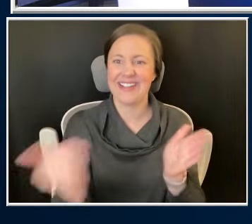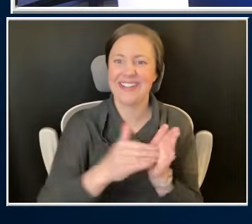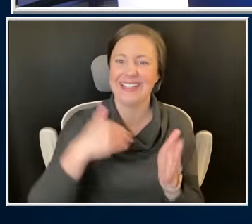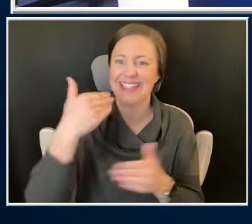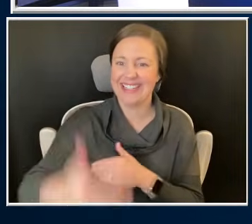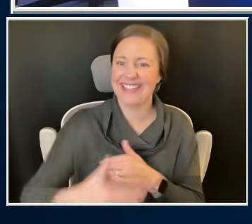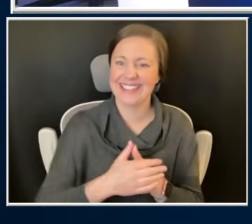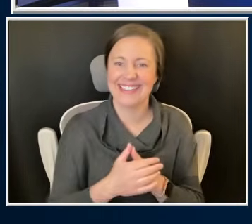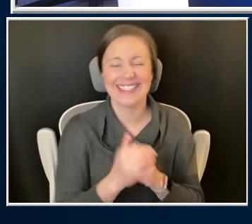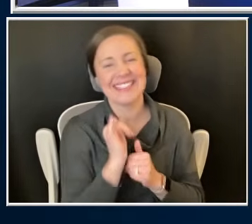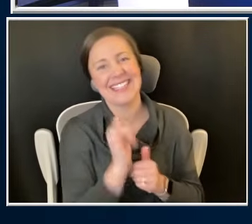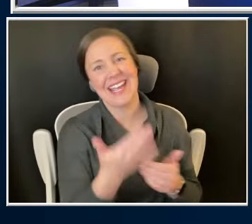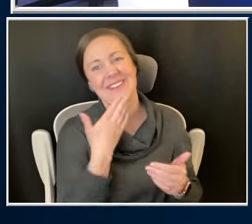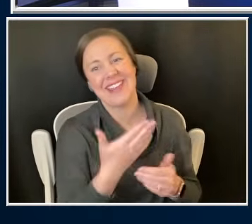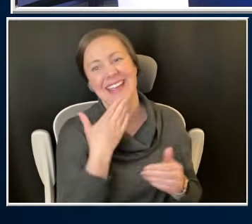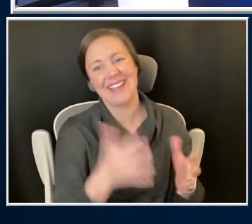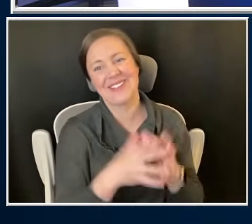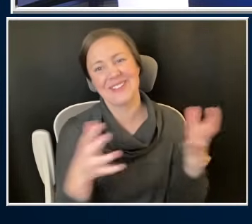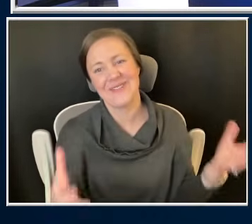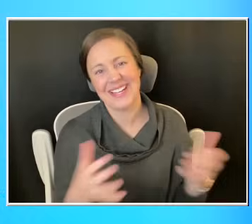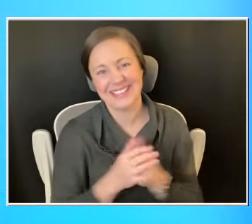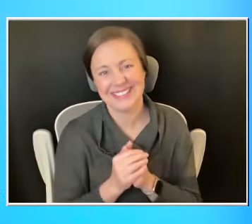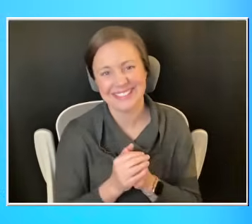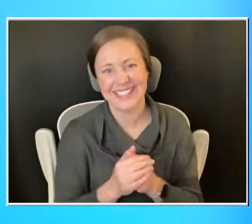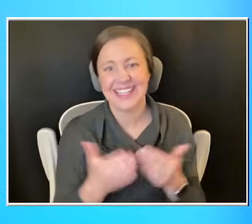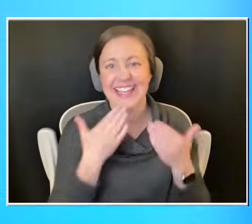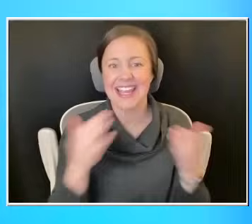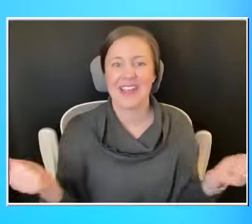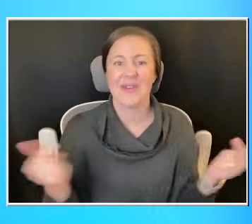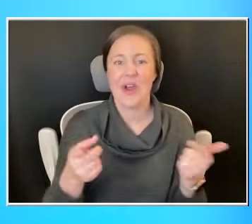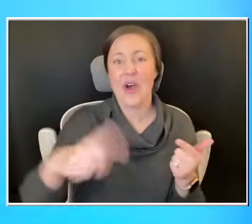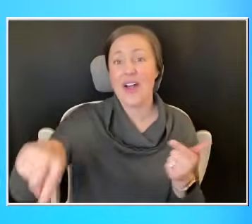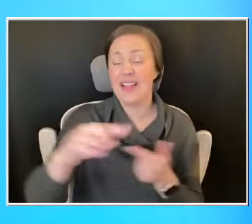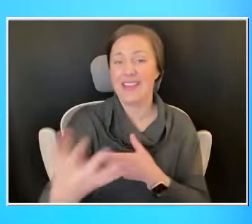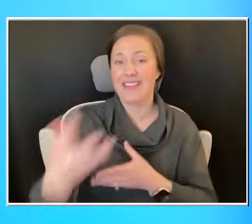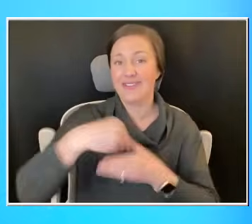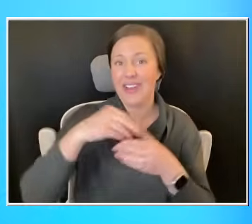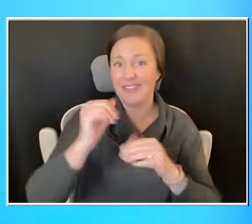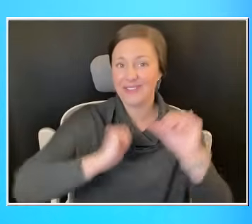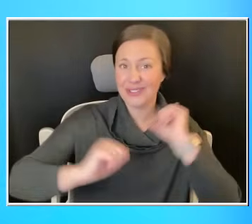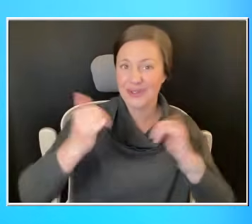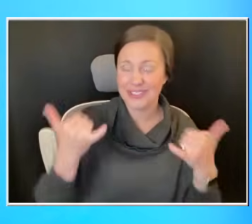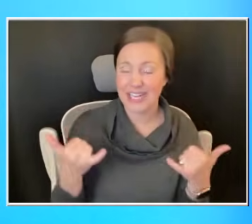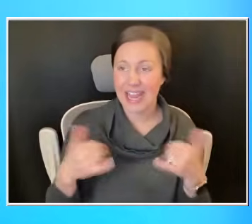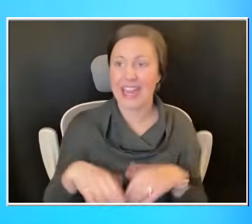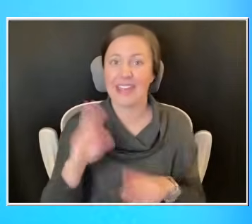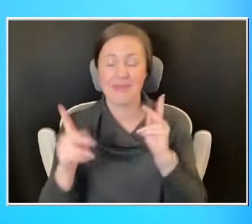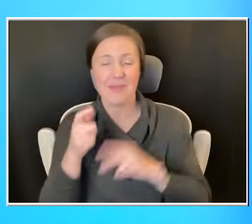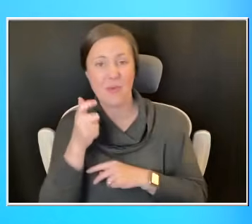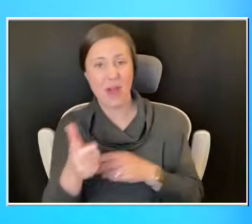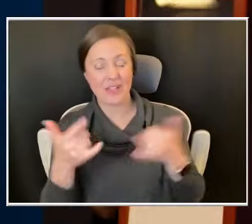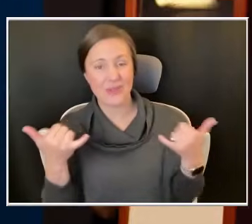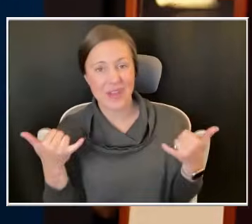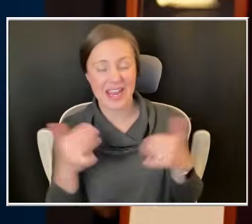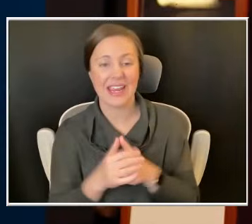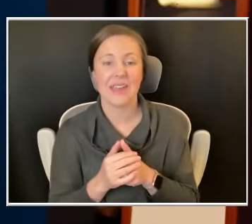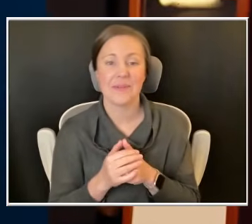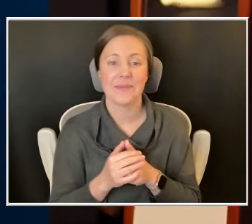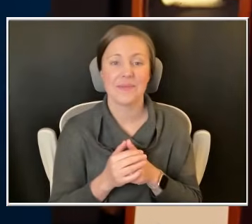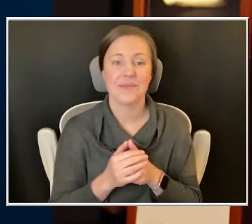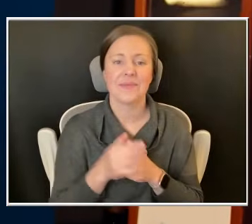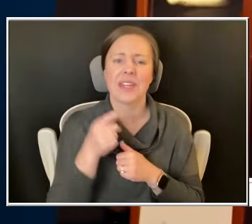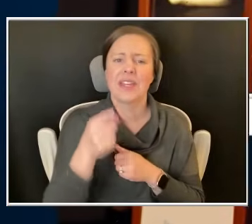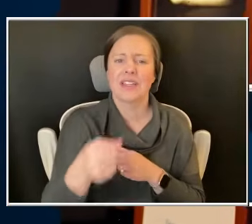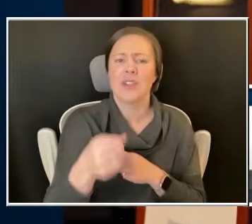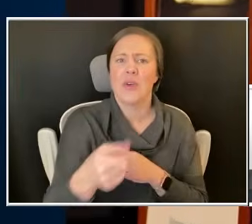Same. Thank you so much. Well, thank you to all of our guests today. Thank you to our viewers for being here with us today. Well, she was diagnosed